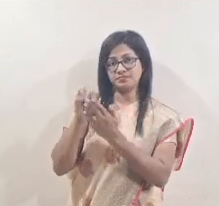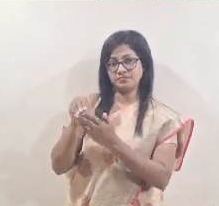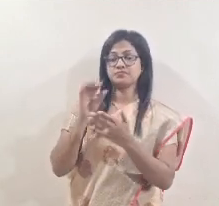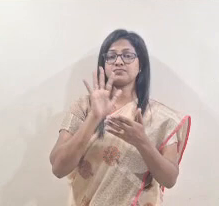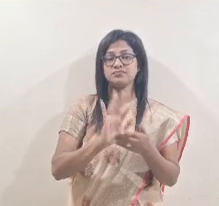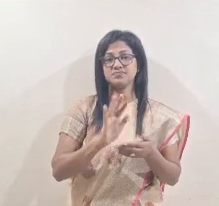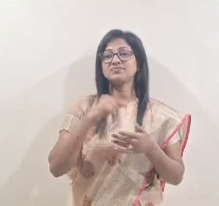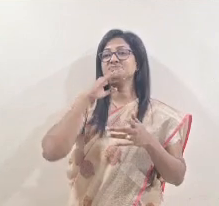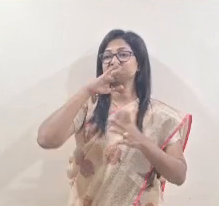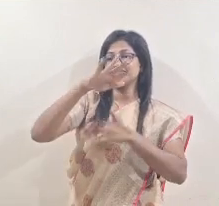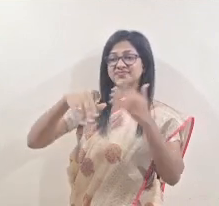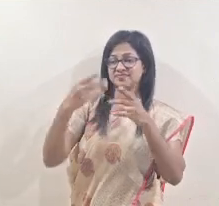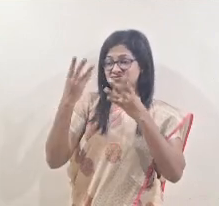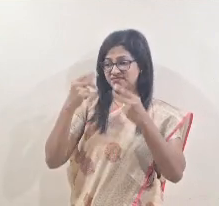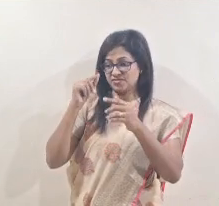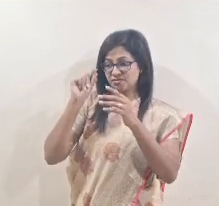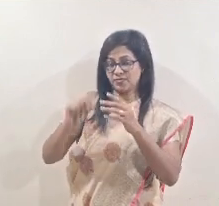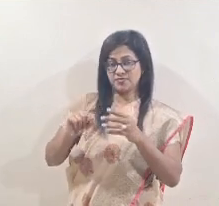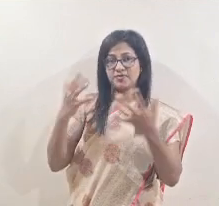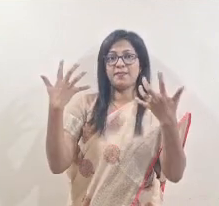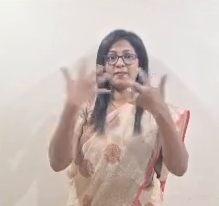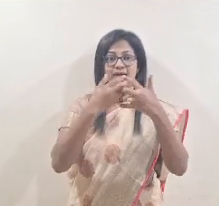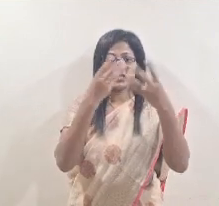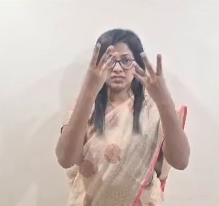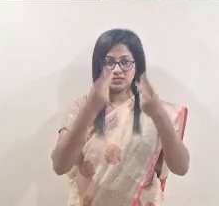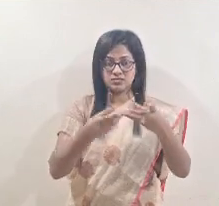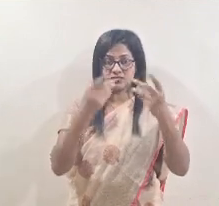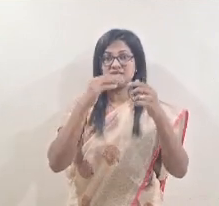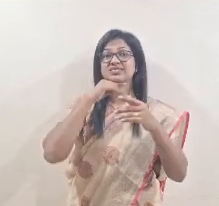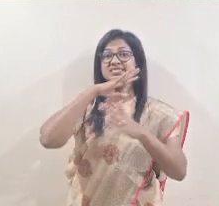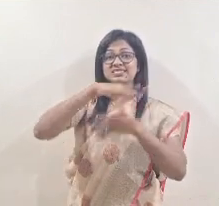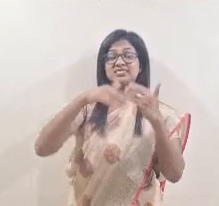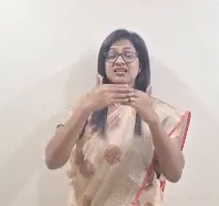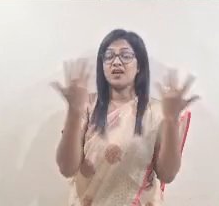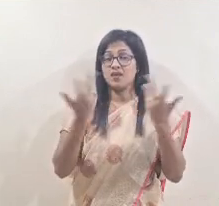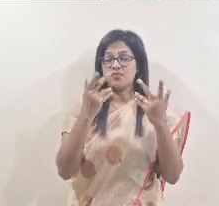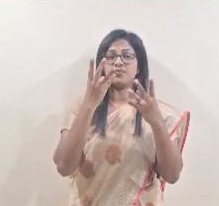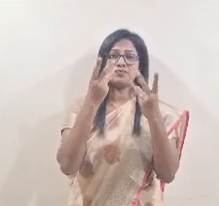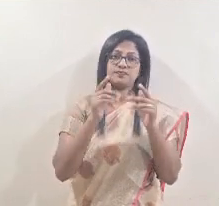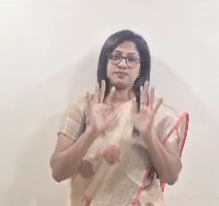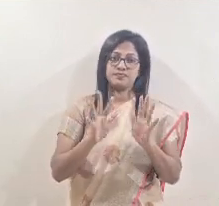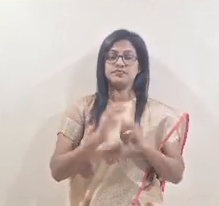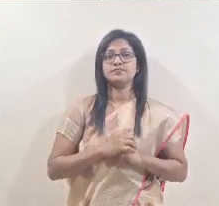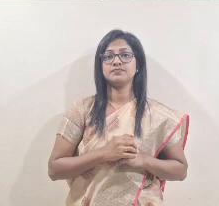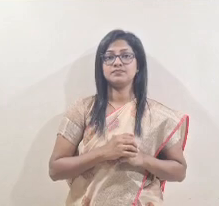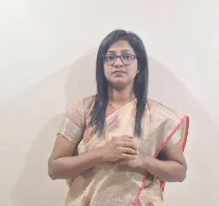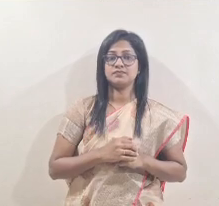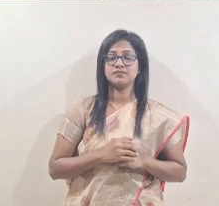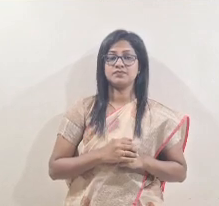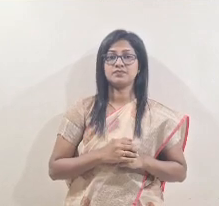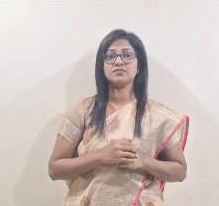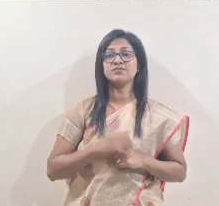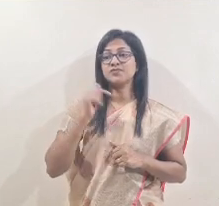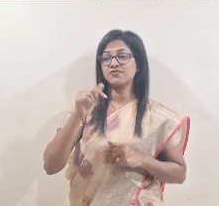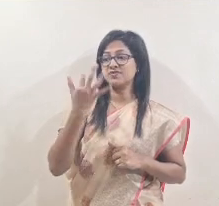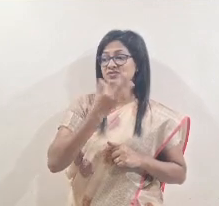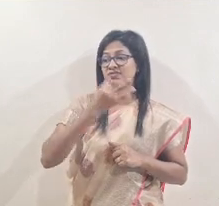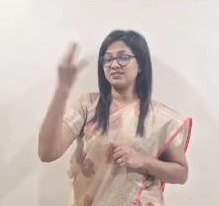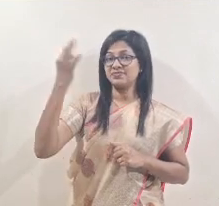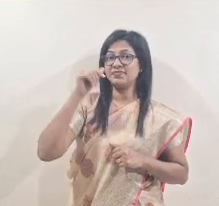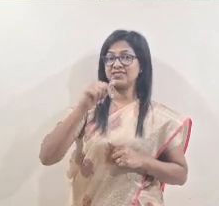with the help of emission factors, we are just estimating the emissions. So for